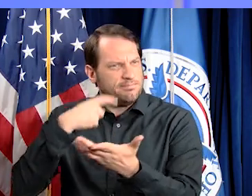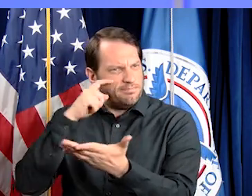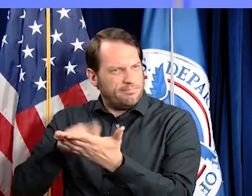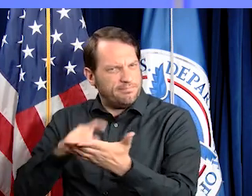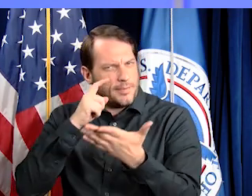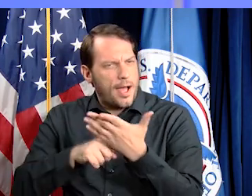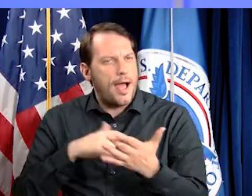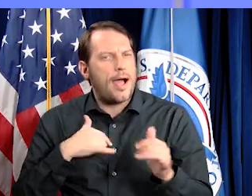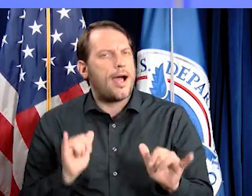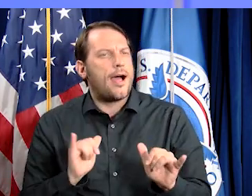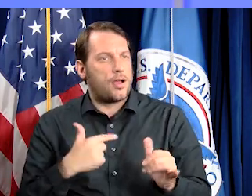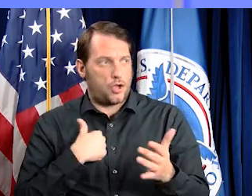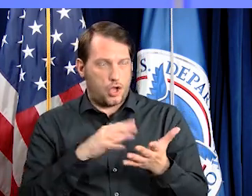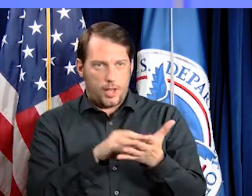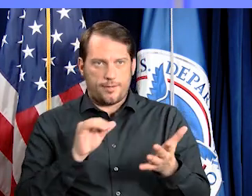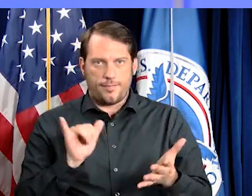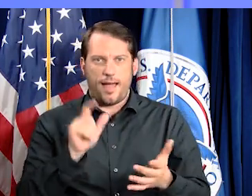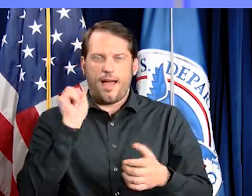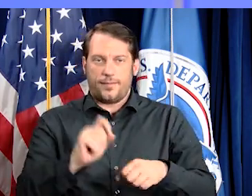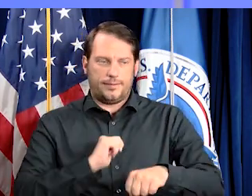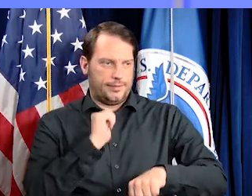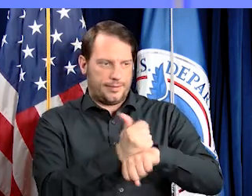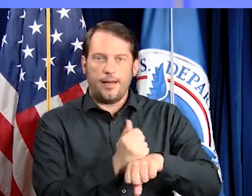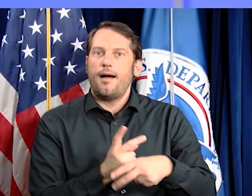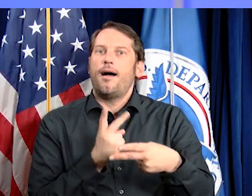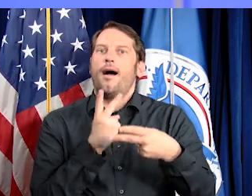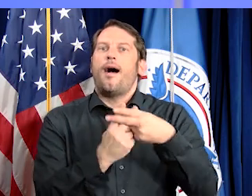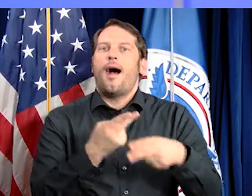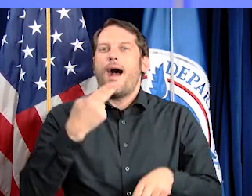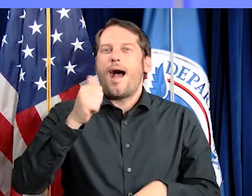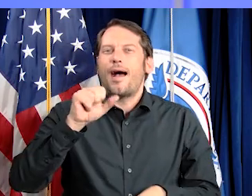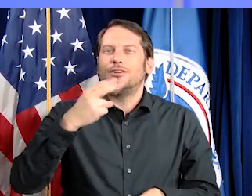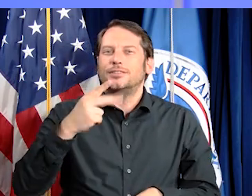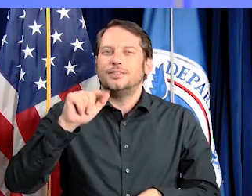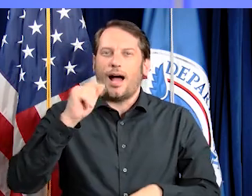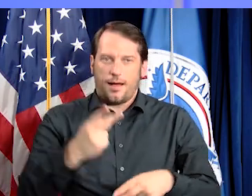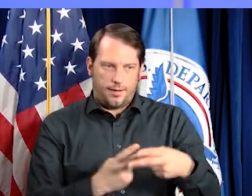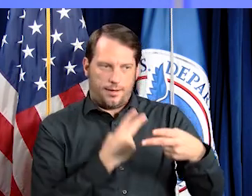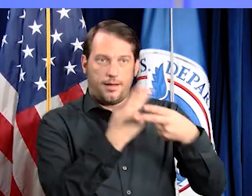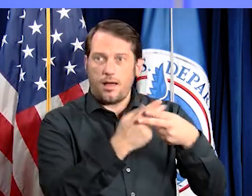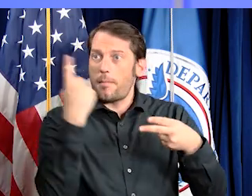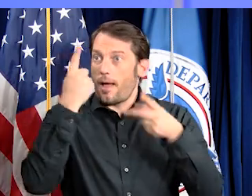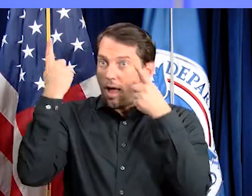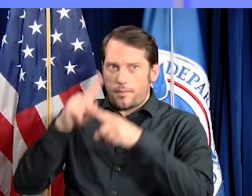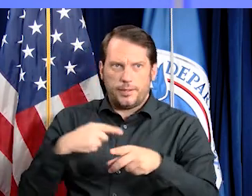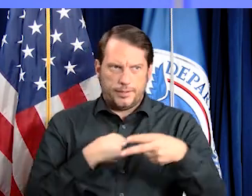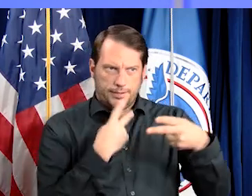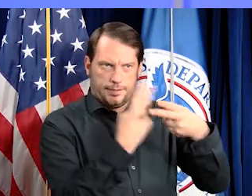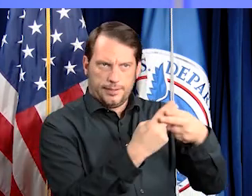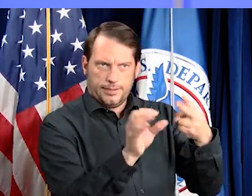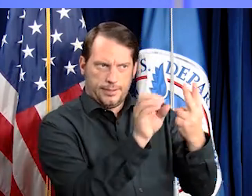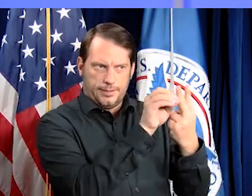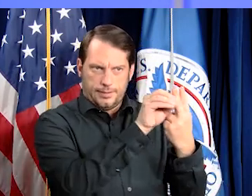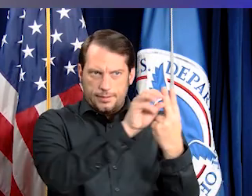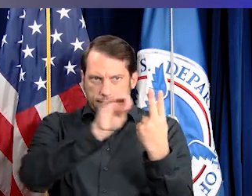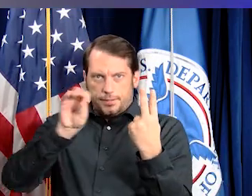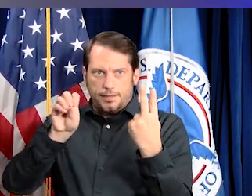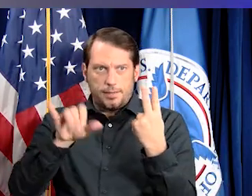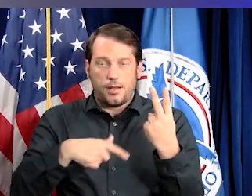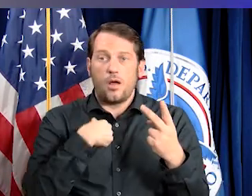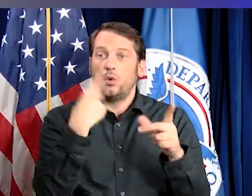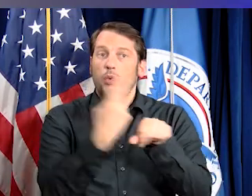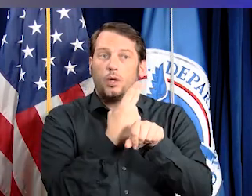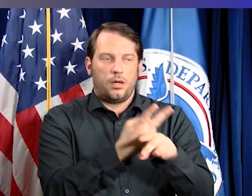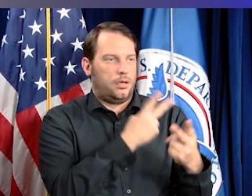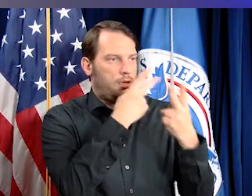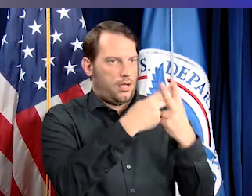learned is establish the hashtag for the event. So I started to use hashtag #BoulderFire.